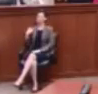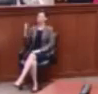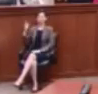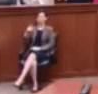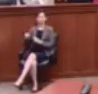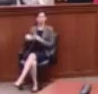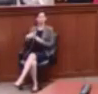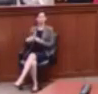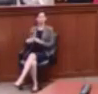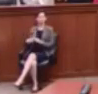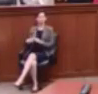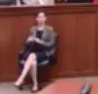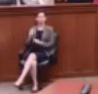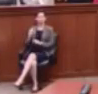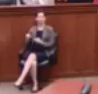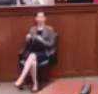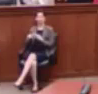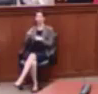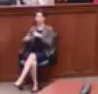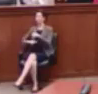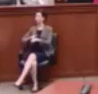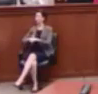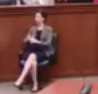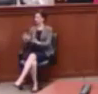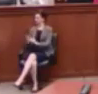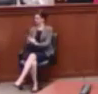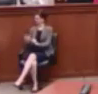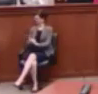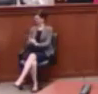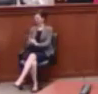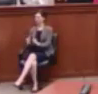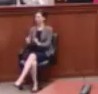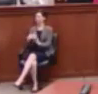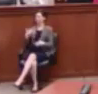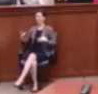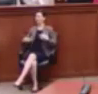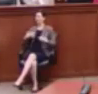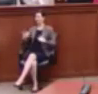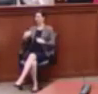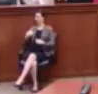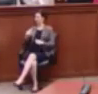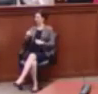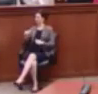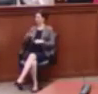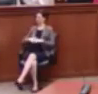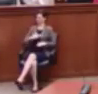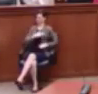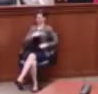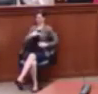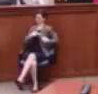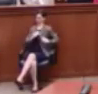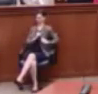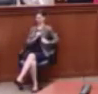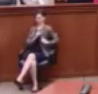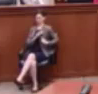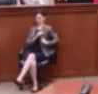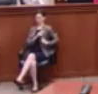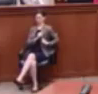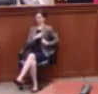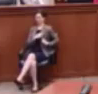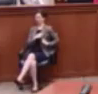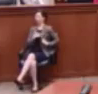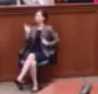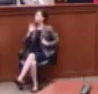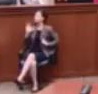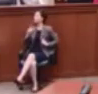about going to national meetings and being excited to have Louisiana on your name tag. We would go to national meetings. We used